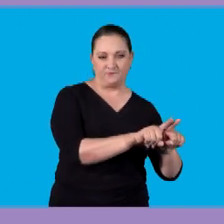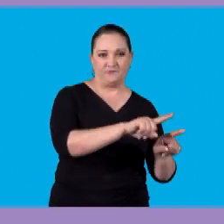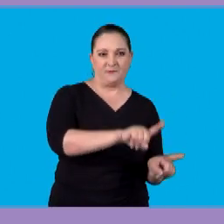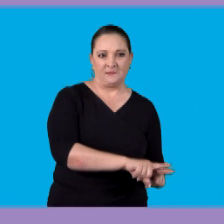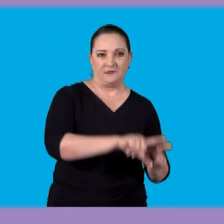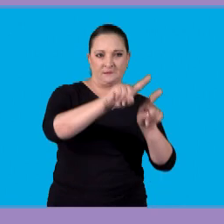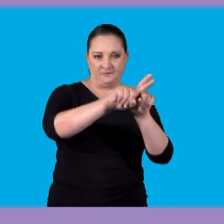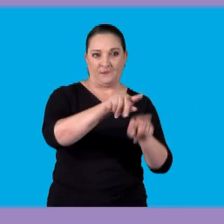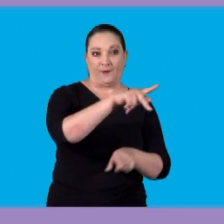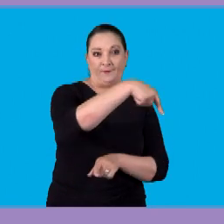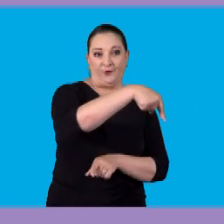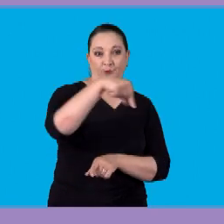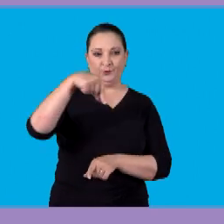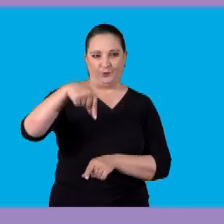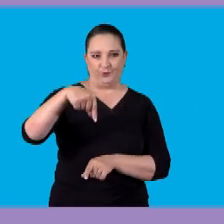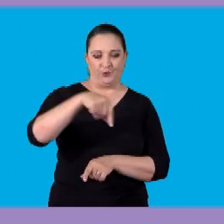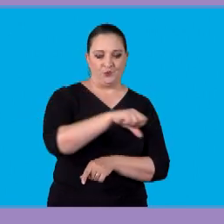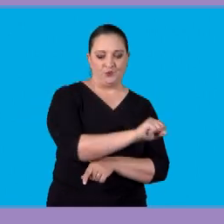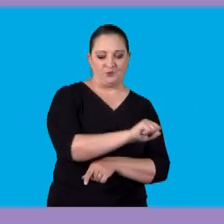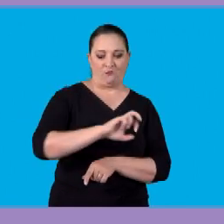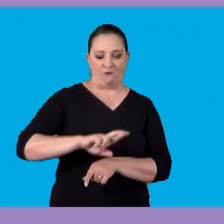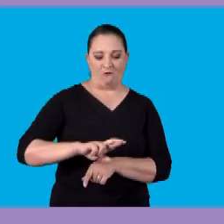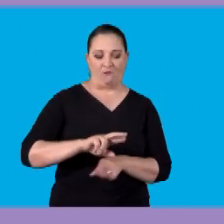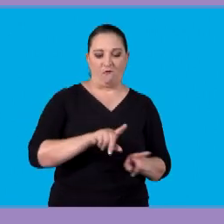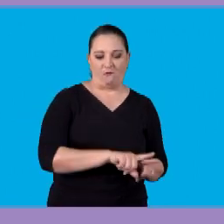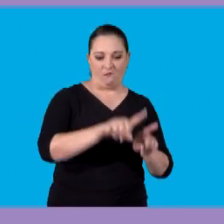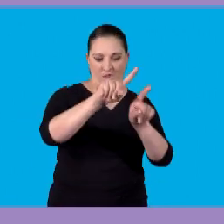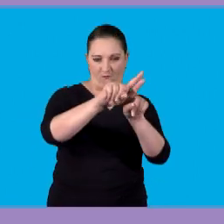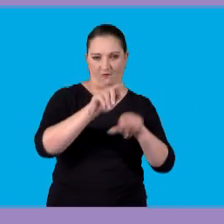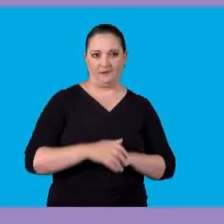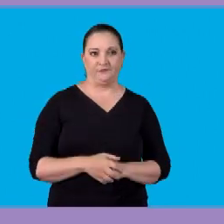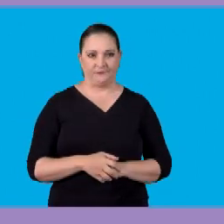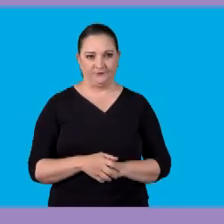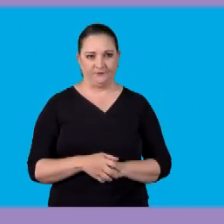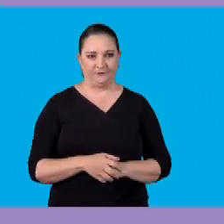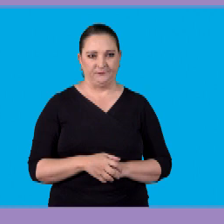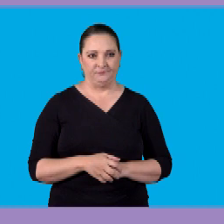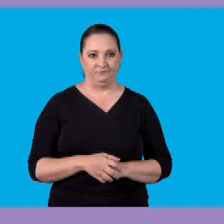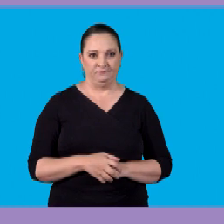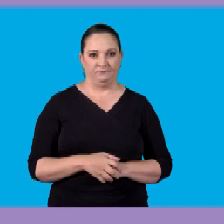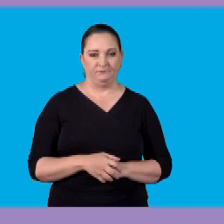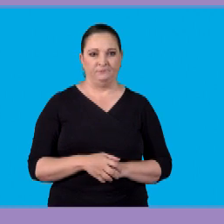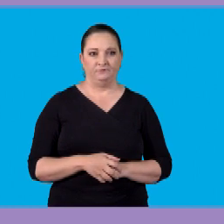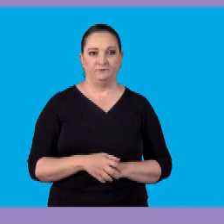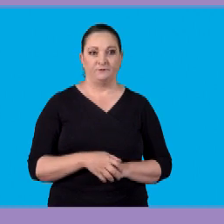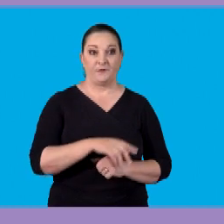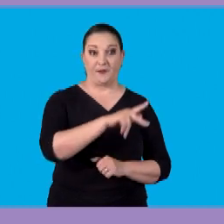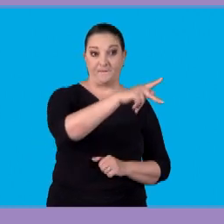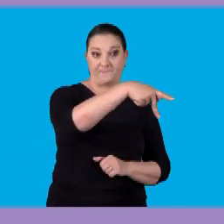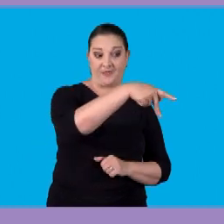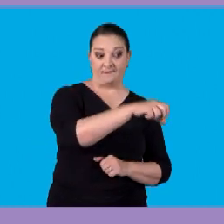PQ is equals to SR and also